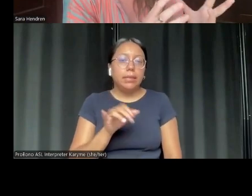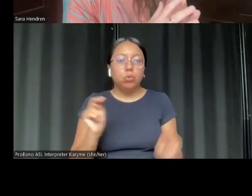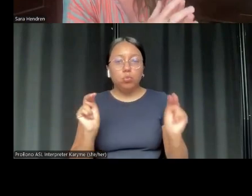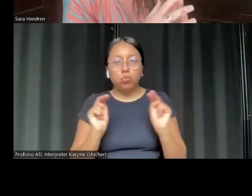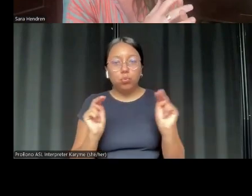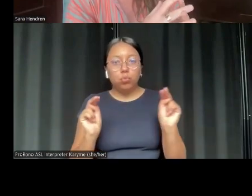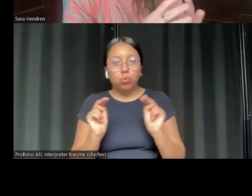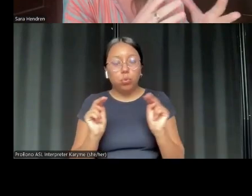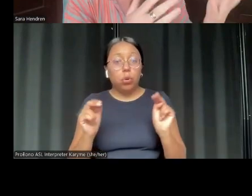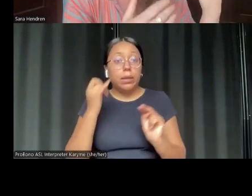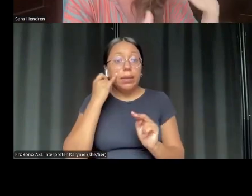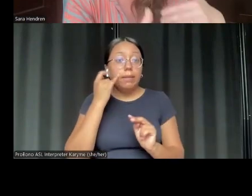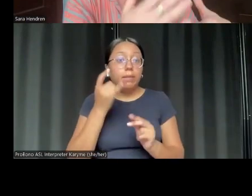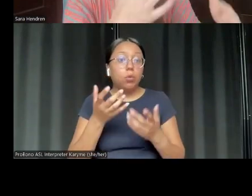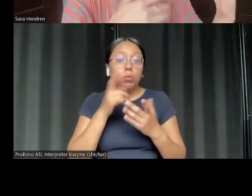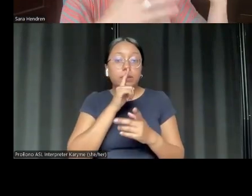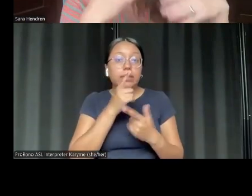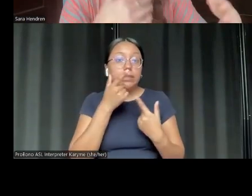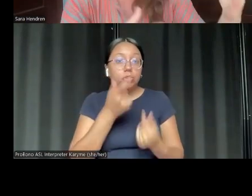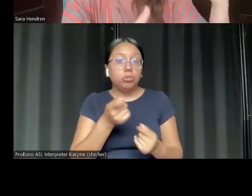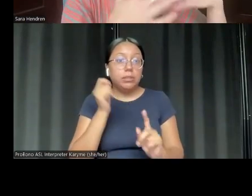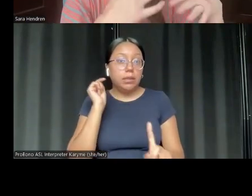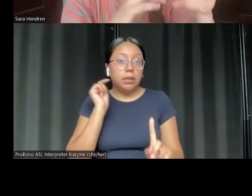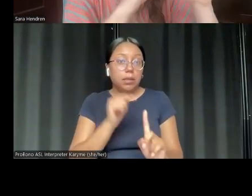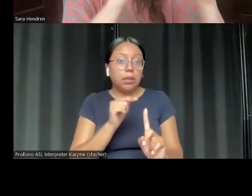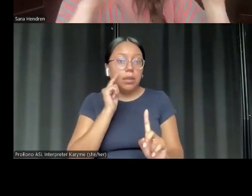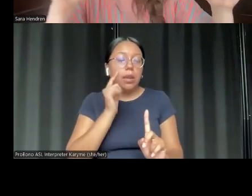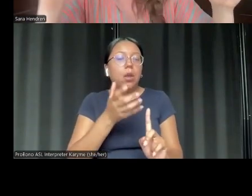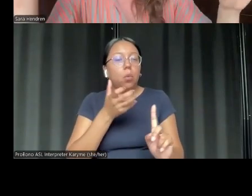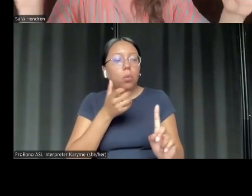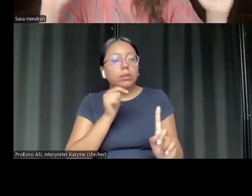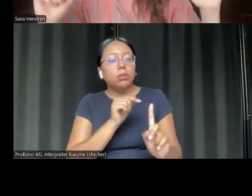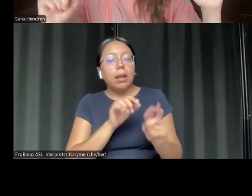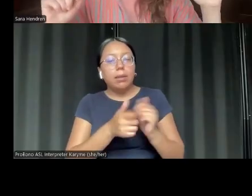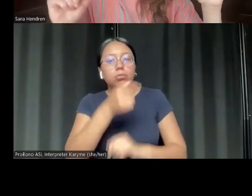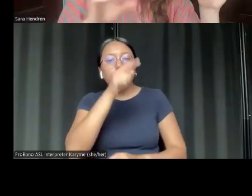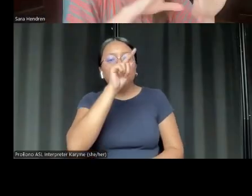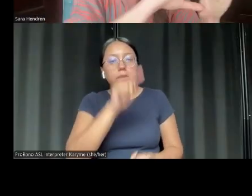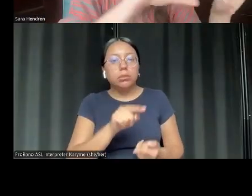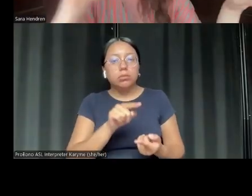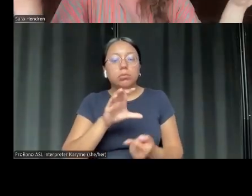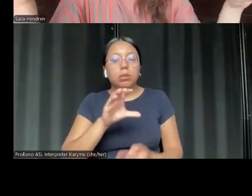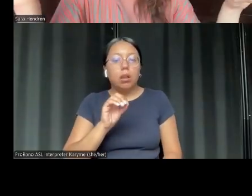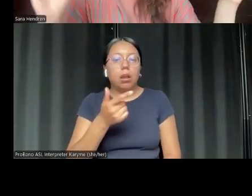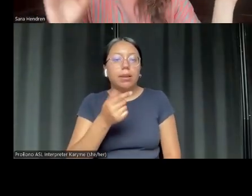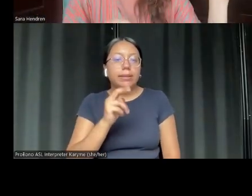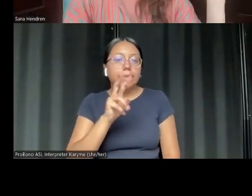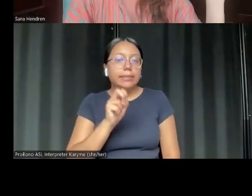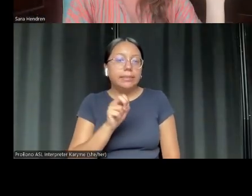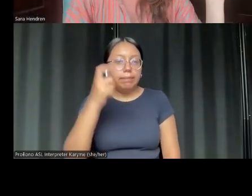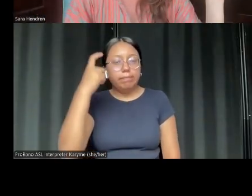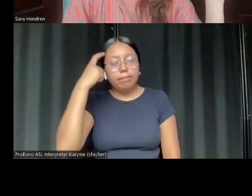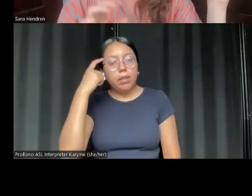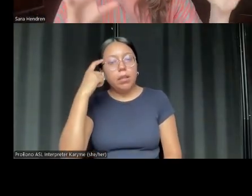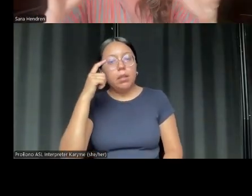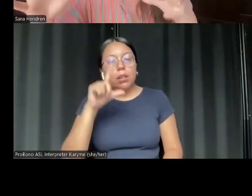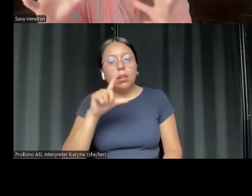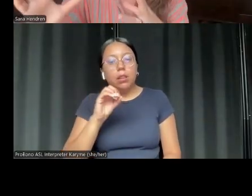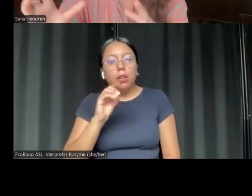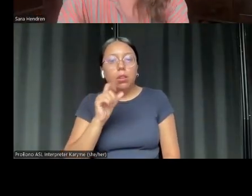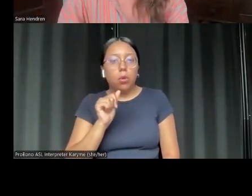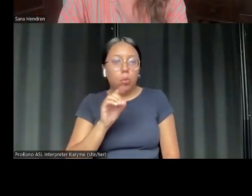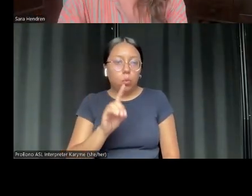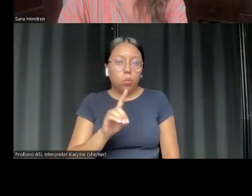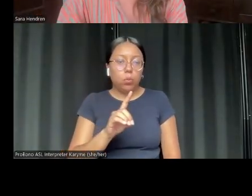the specificity in the favor of reducing cognitive load by recognizability, across scales. If